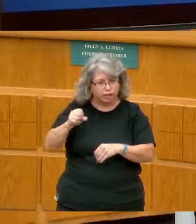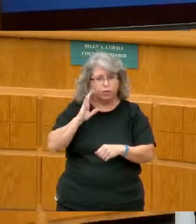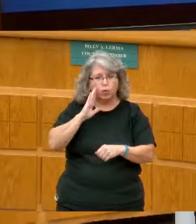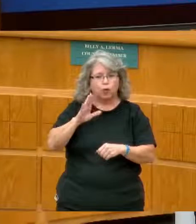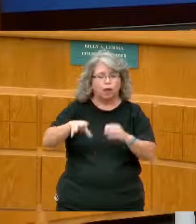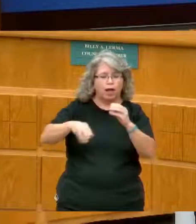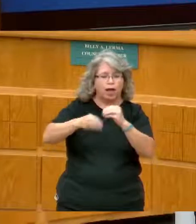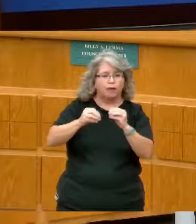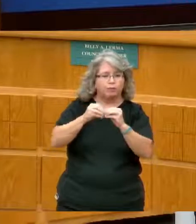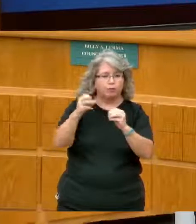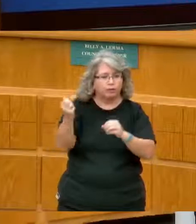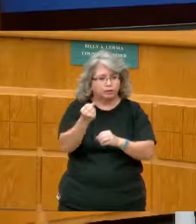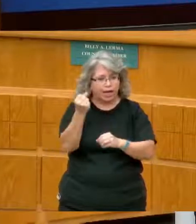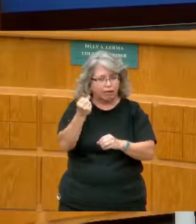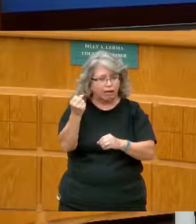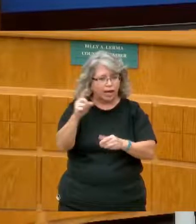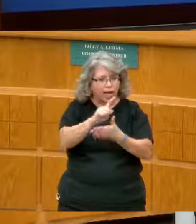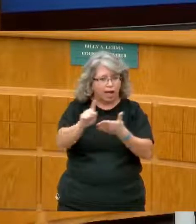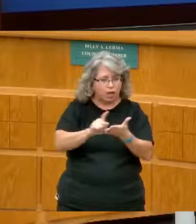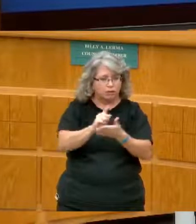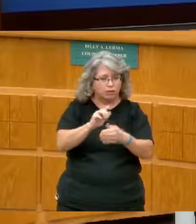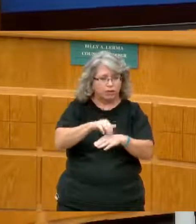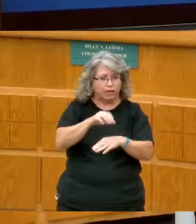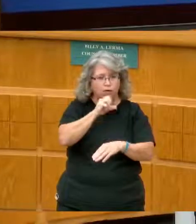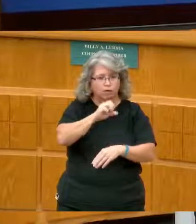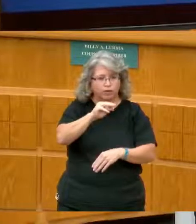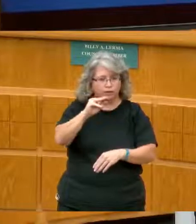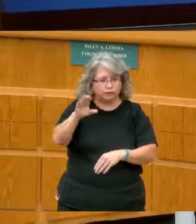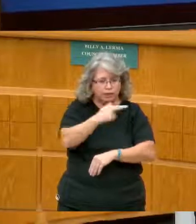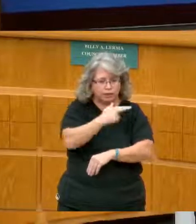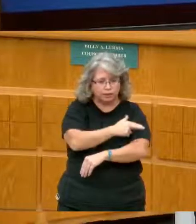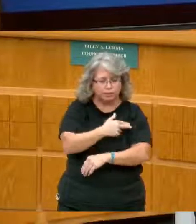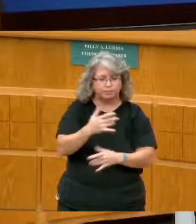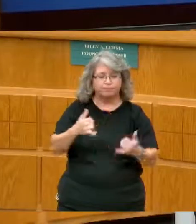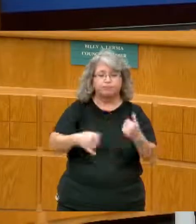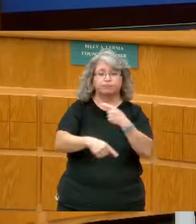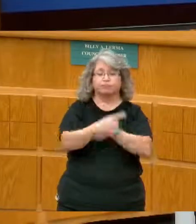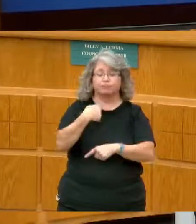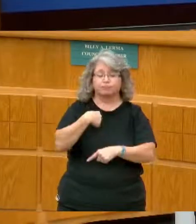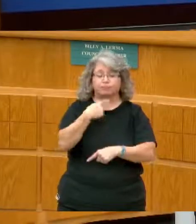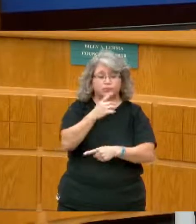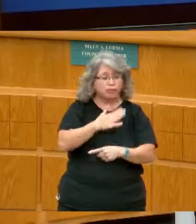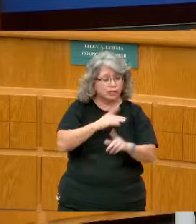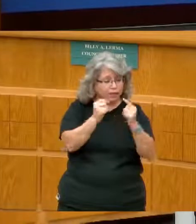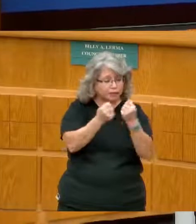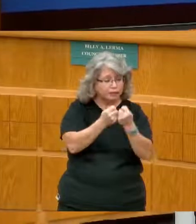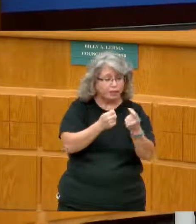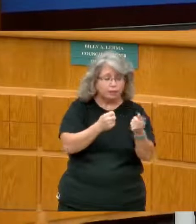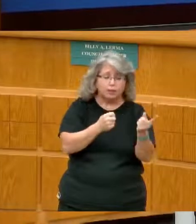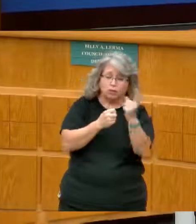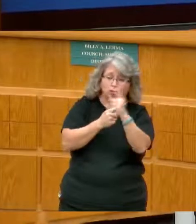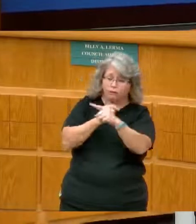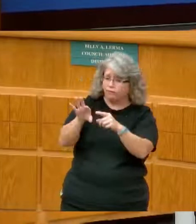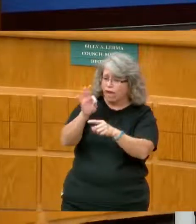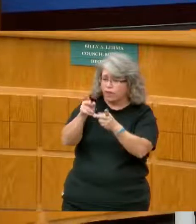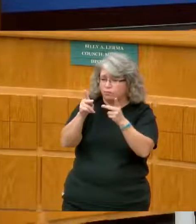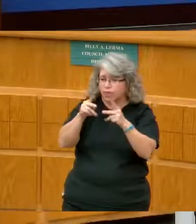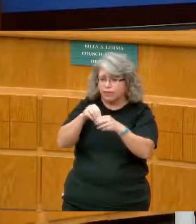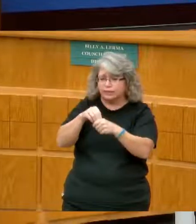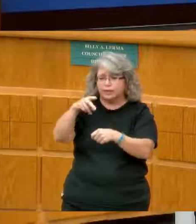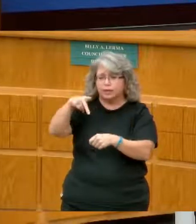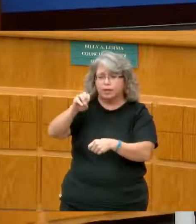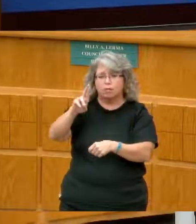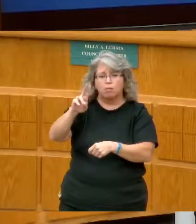And today I instructed my emergency management team to reach out to Port Aransas because we need to tackle that geographic area as well for